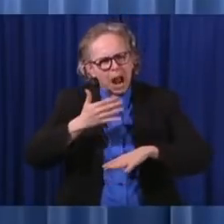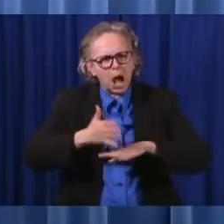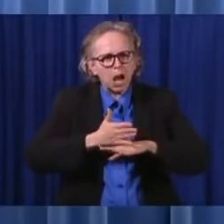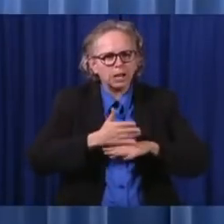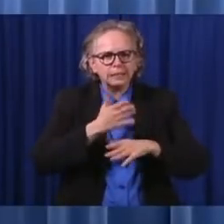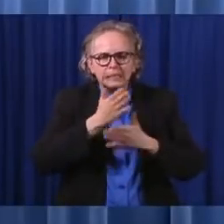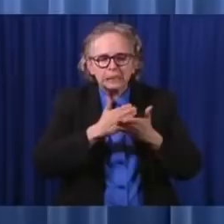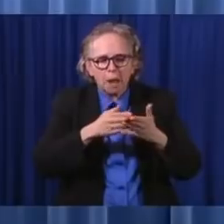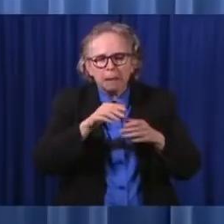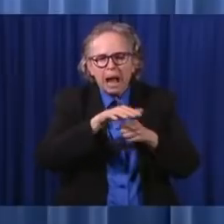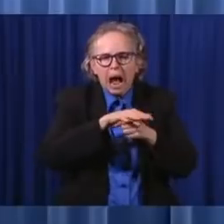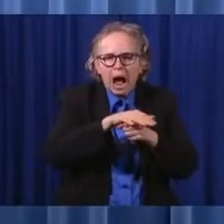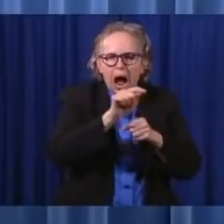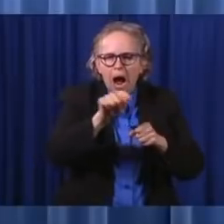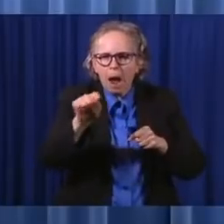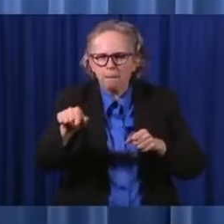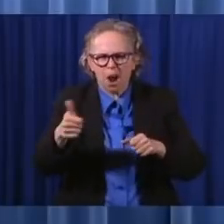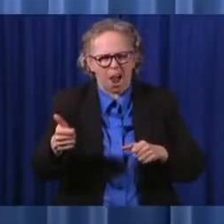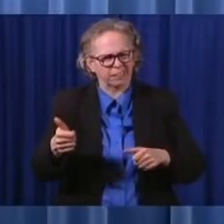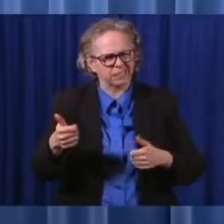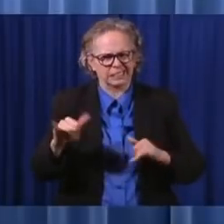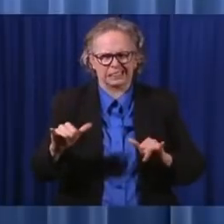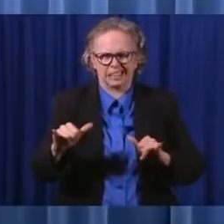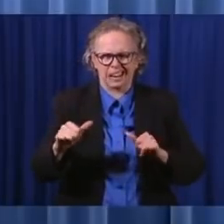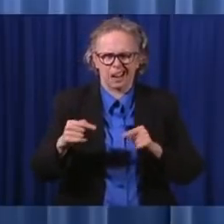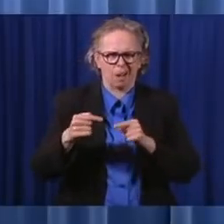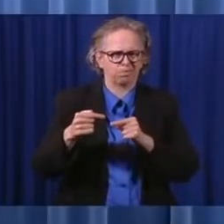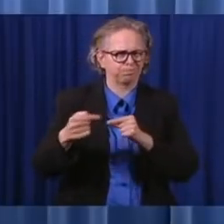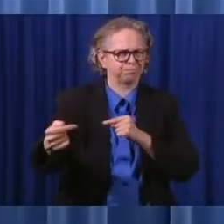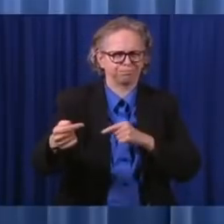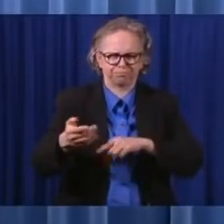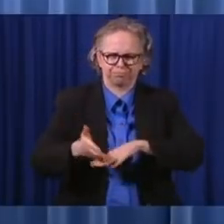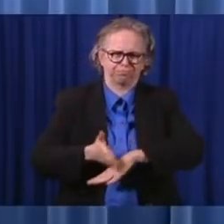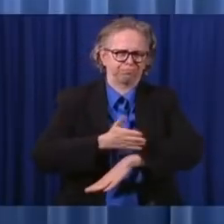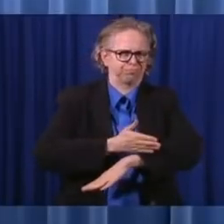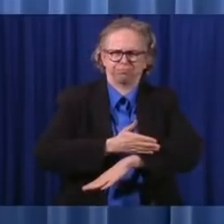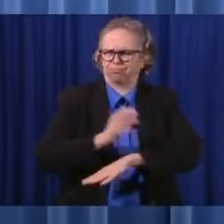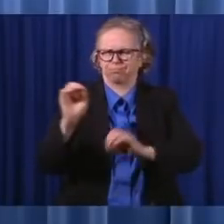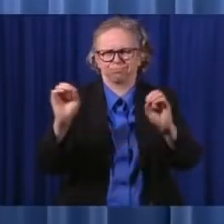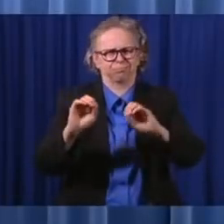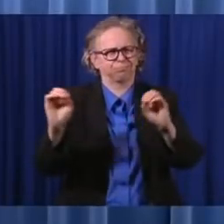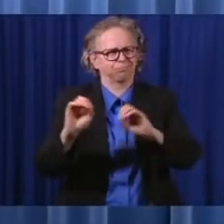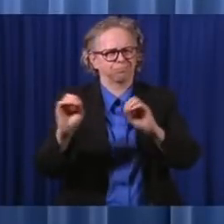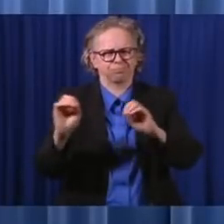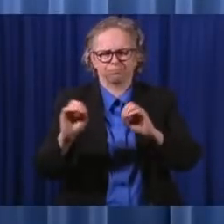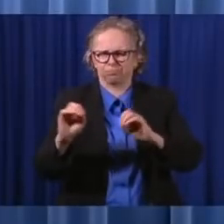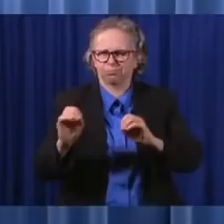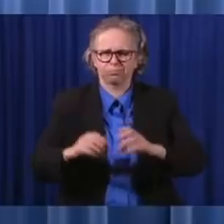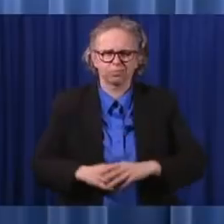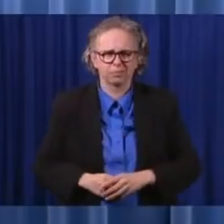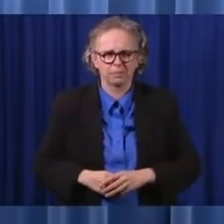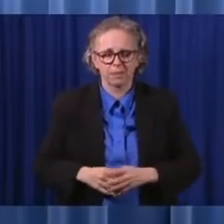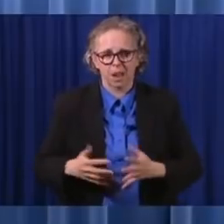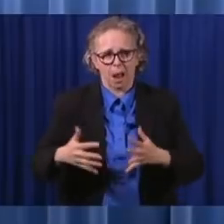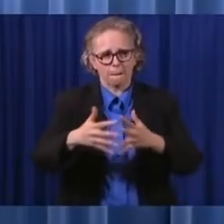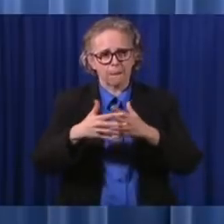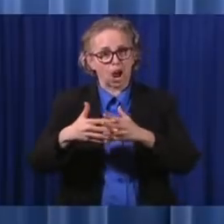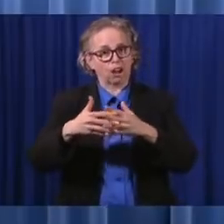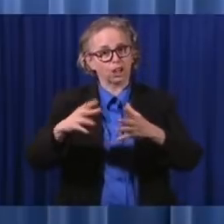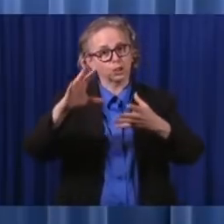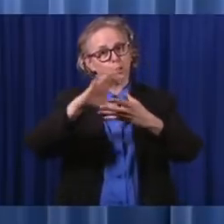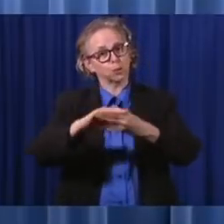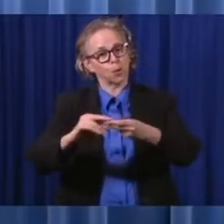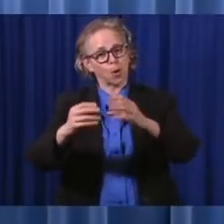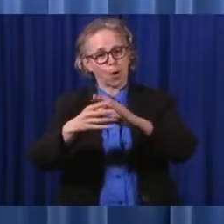made the progress that we want. The story of America, the story of Ohio, the story of all of